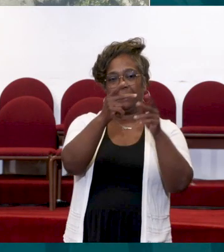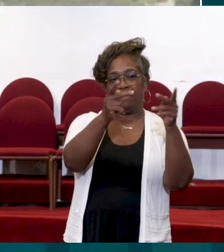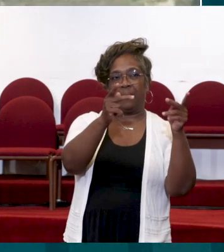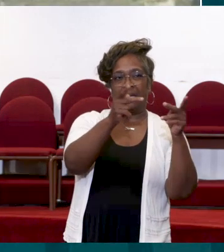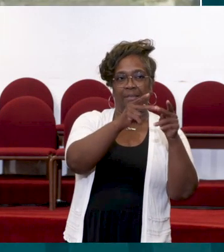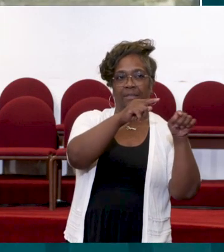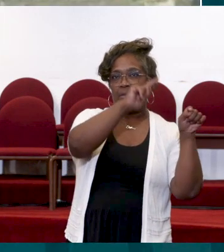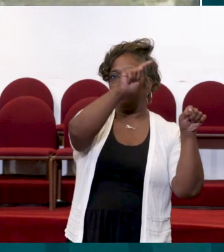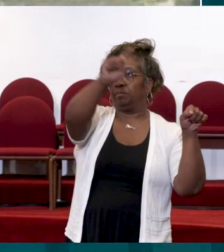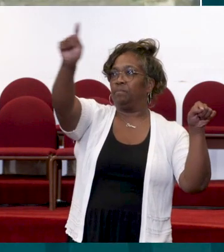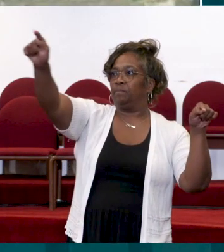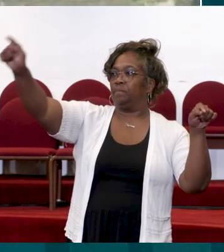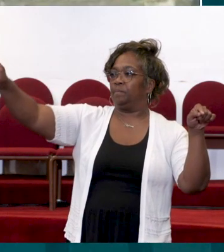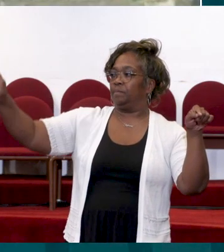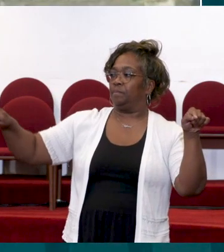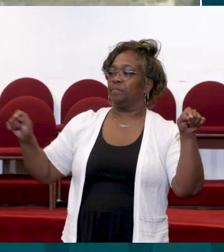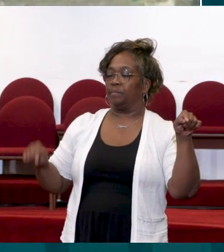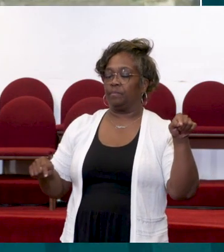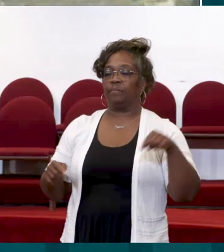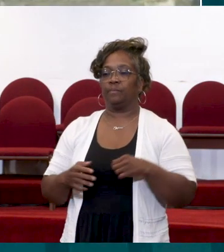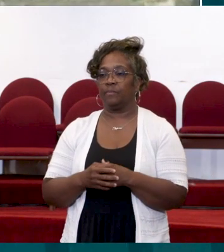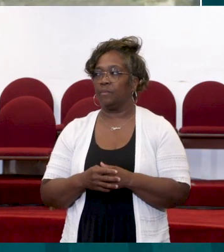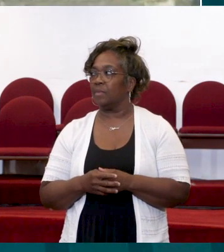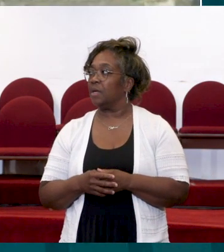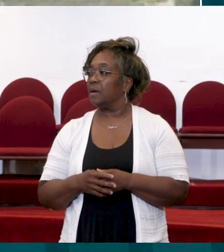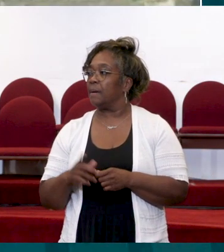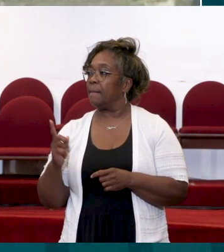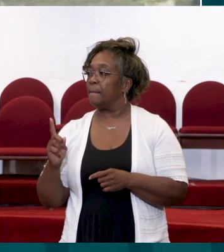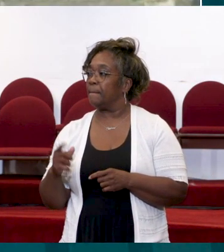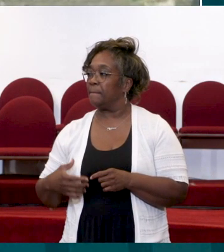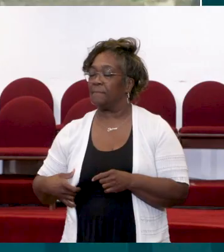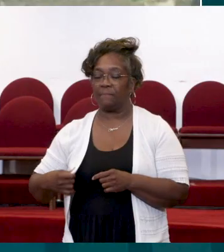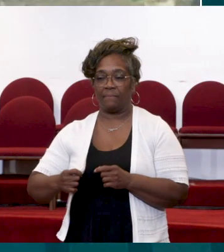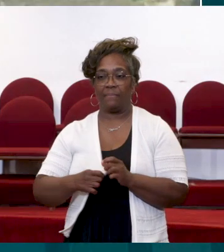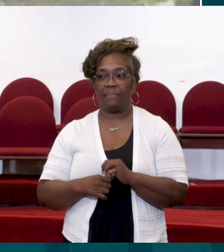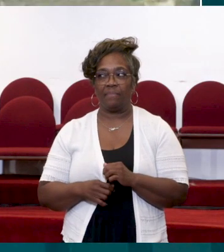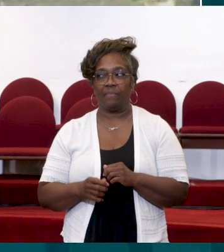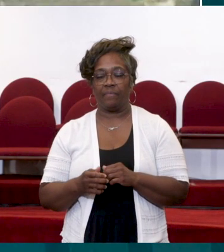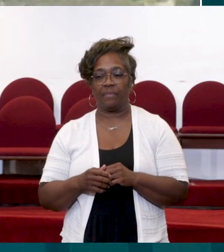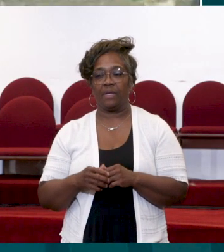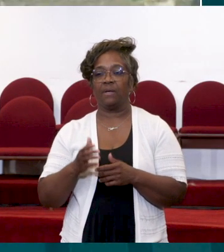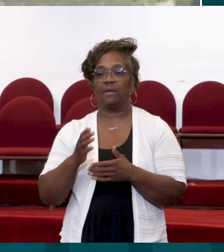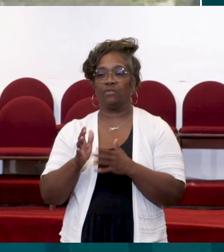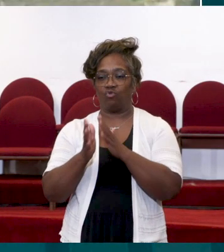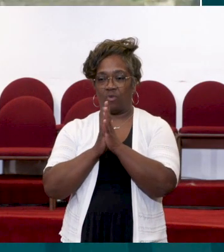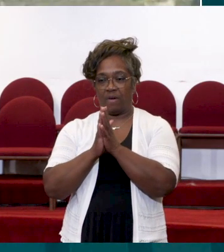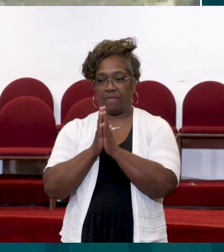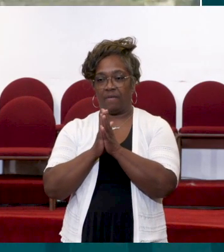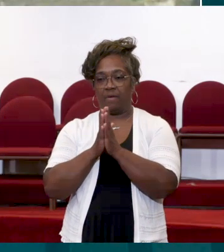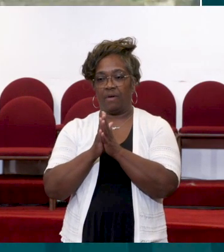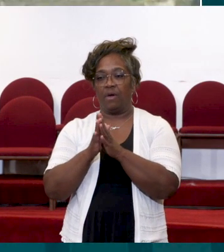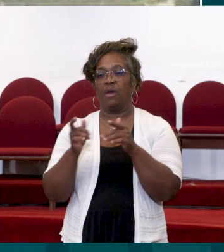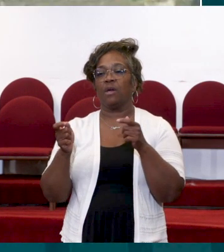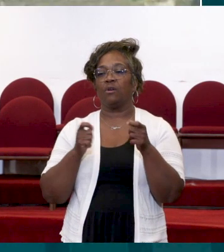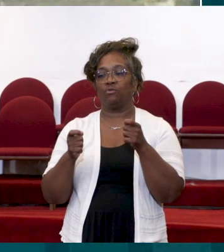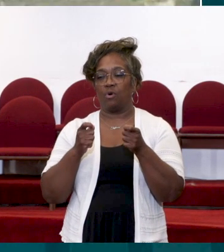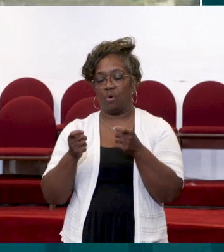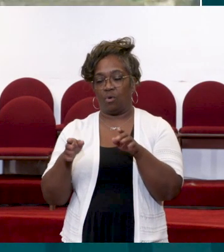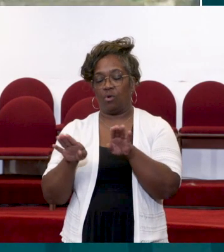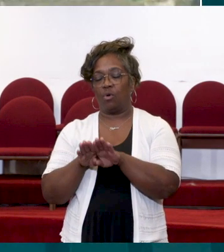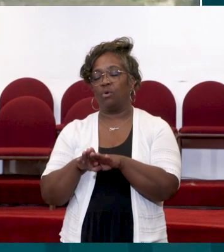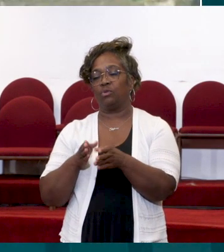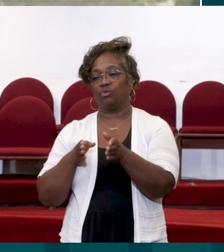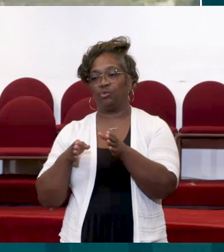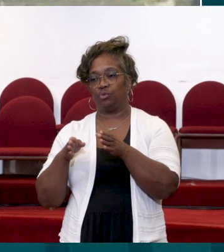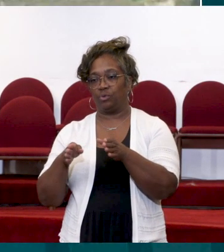slide. And then as part of our traffic control plan with closing some of the streets, we'll be converting the yield signs all to stop signs